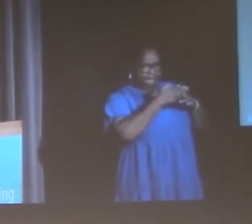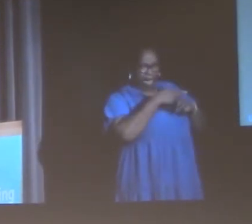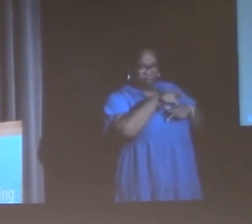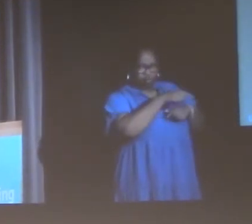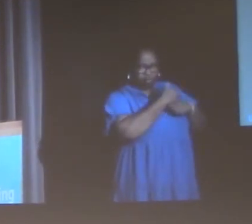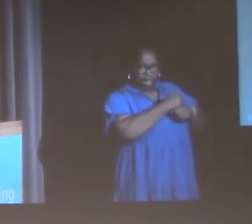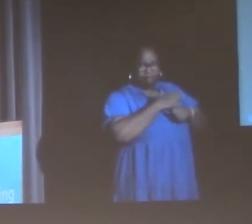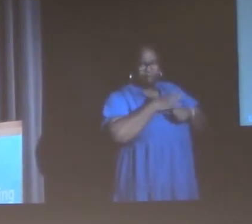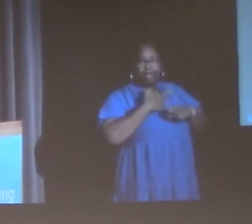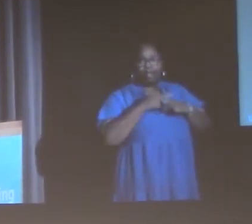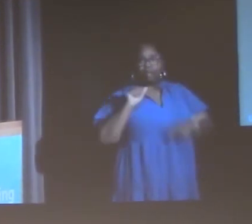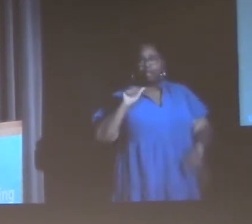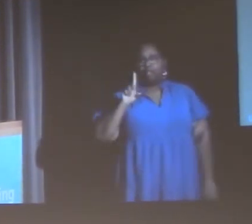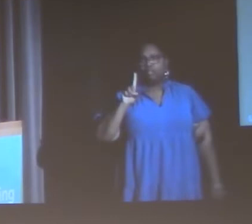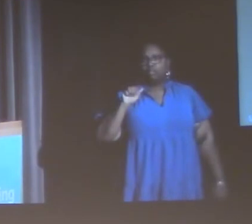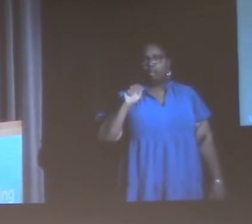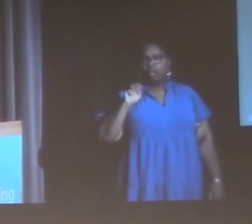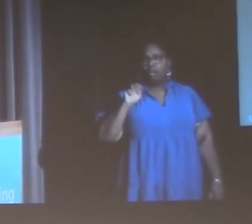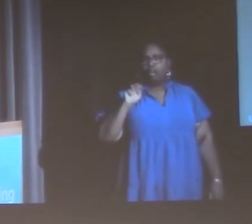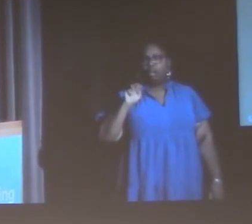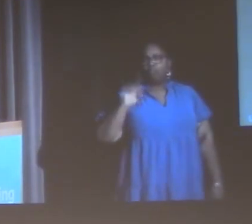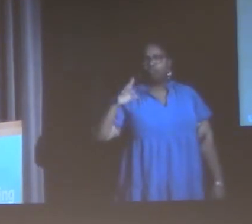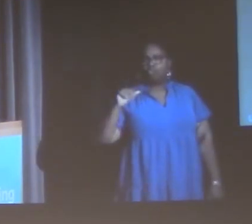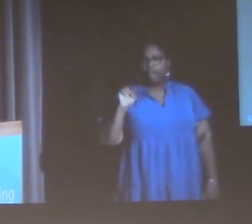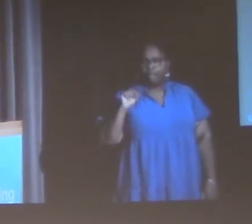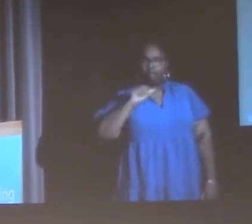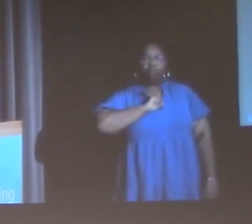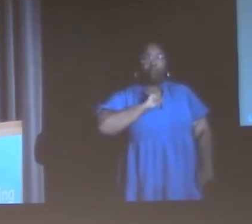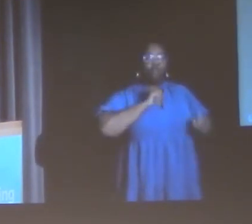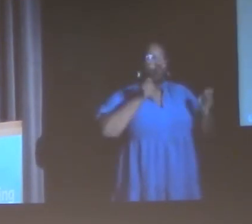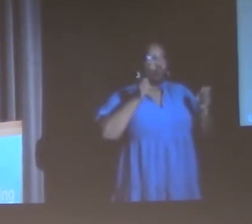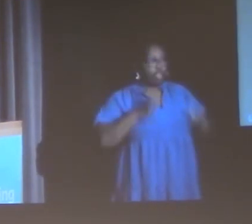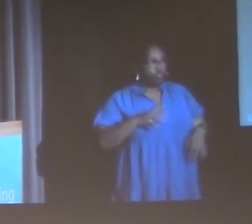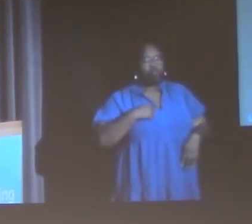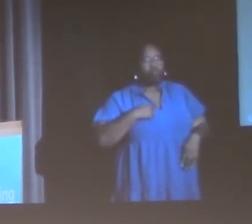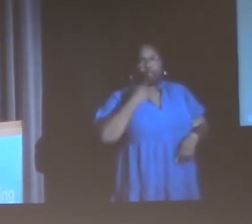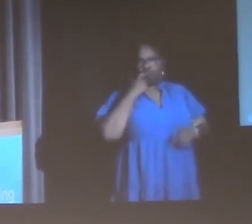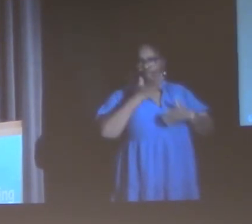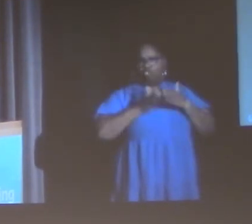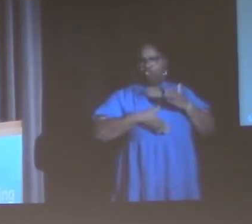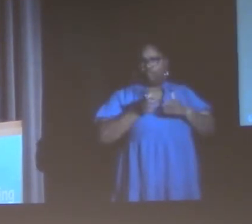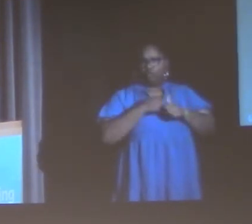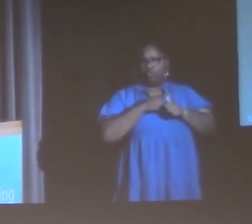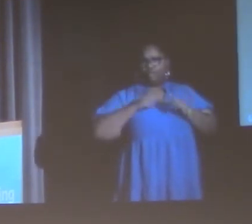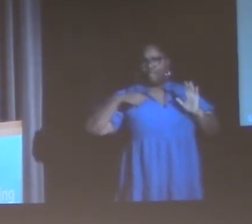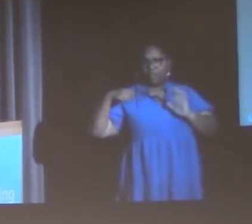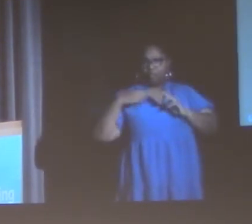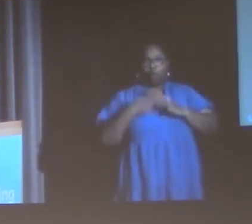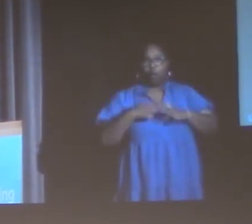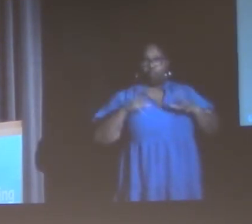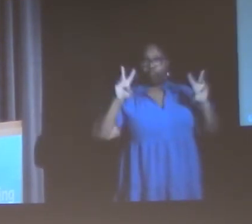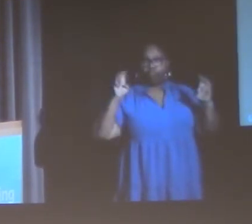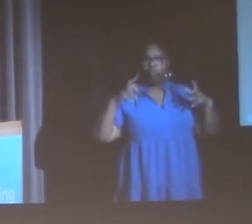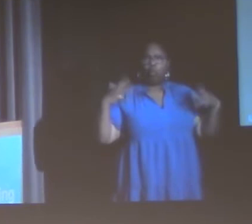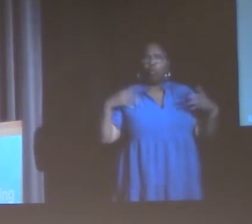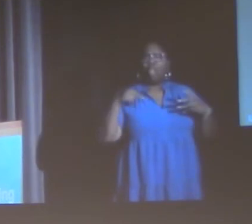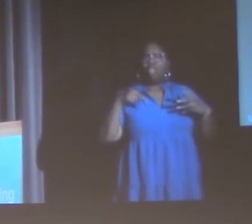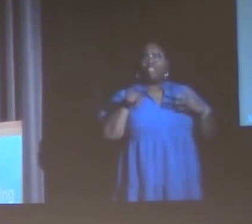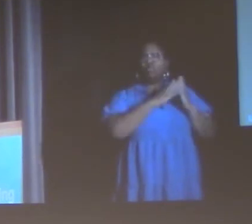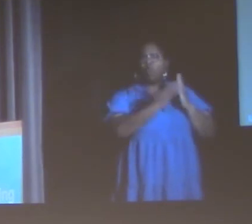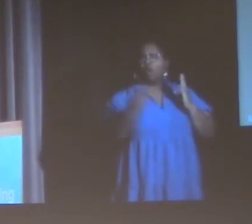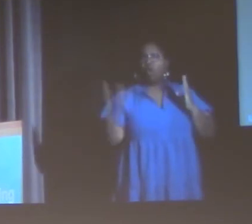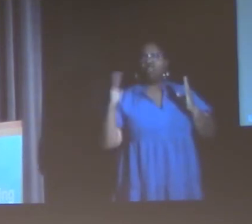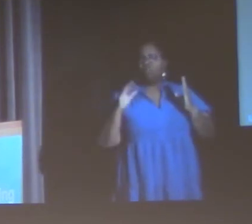and I'm a director. I just finished my first film called What These Walls Won't Hold, which is a personal doc about